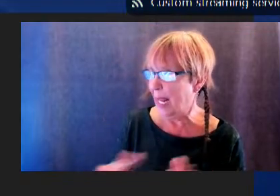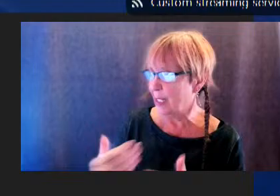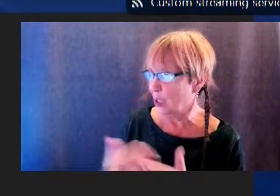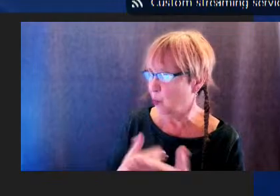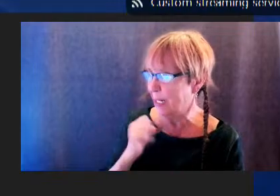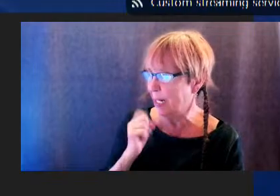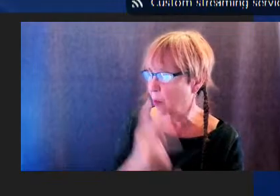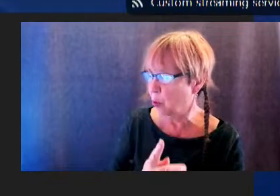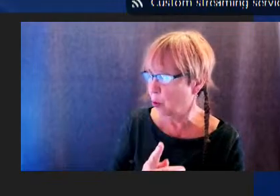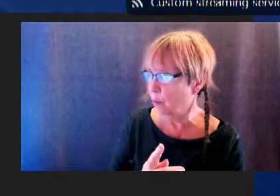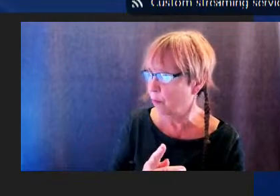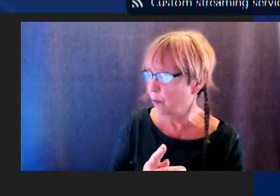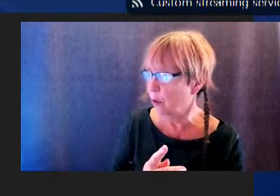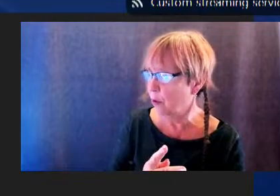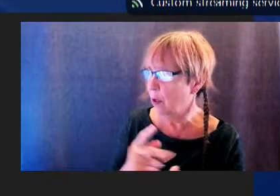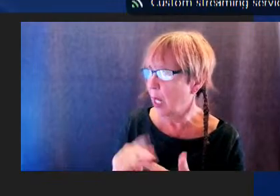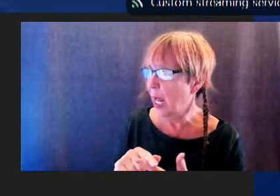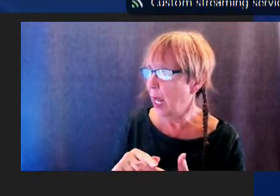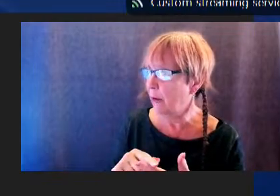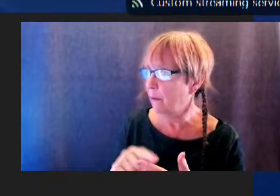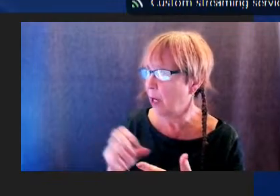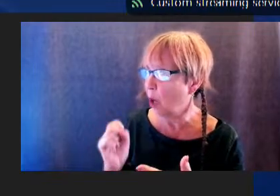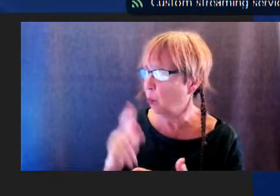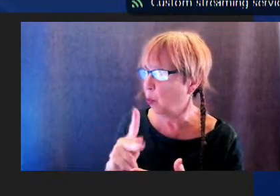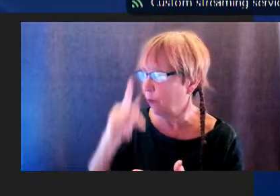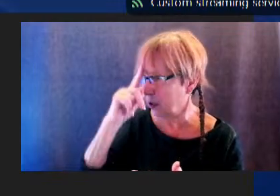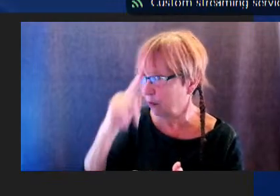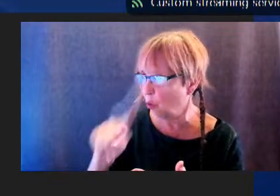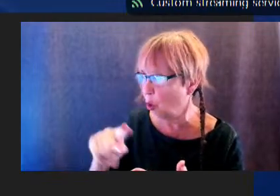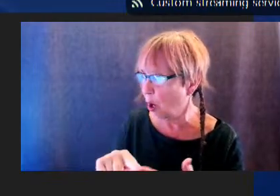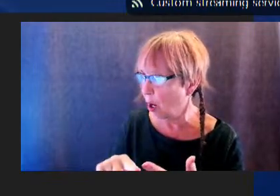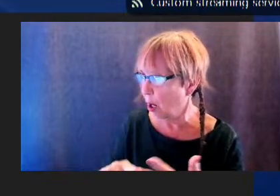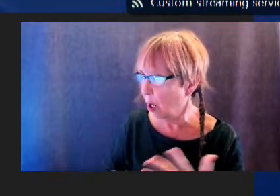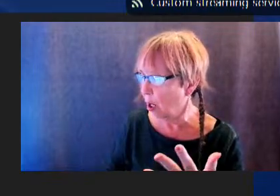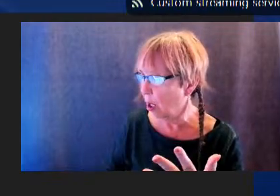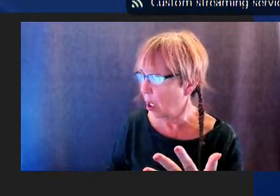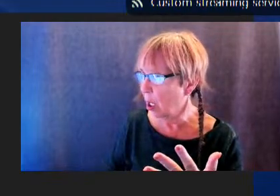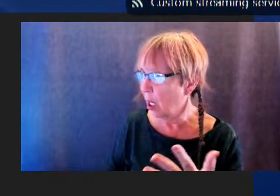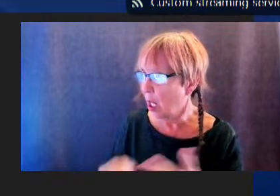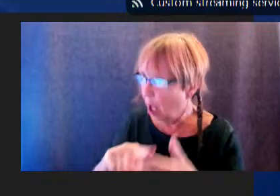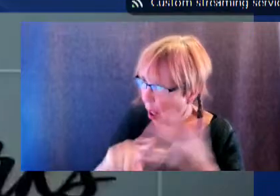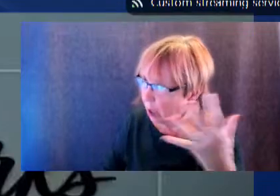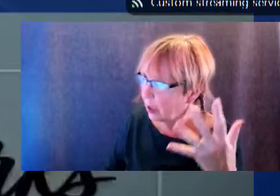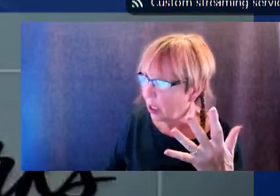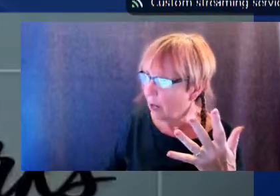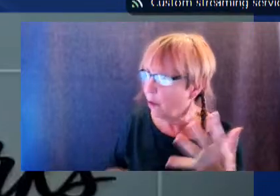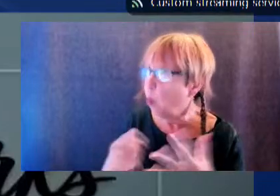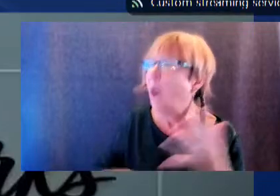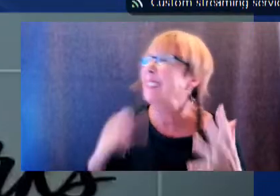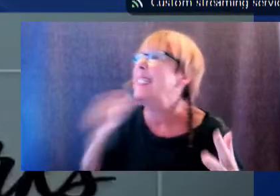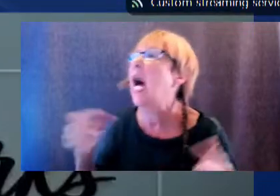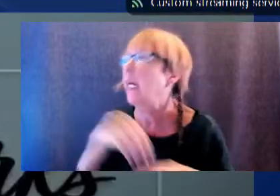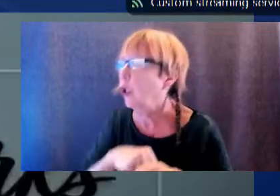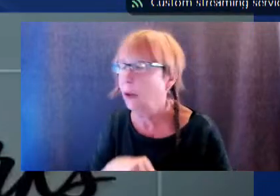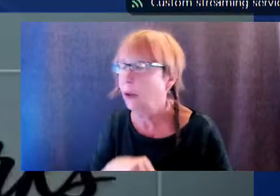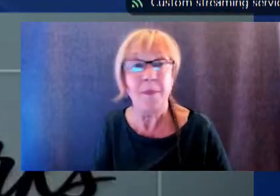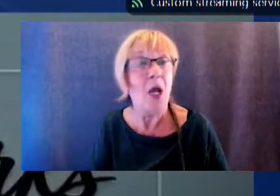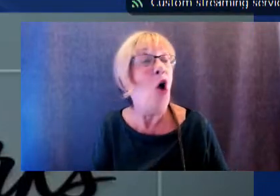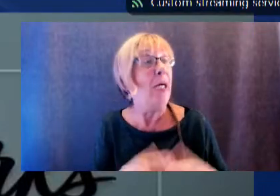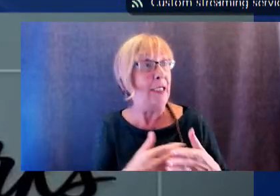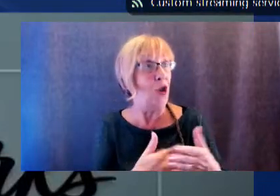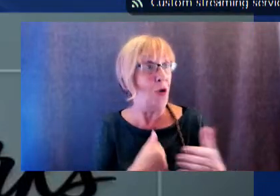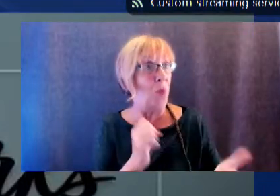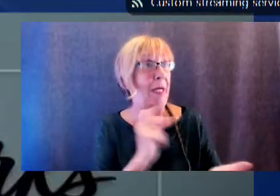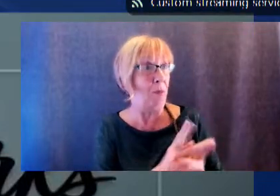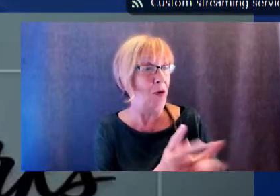approvals, T24 approvals? In other words, what is not included? Great. So yeah, when the pre-approved plans come